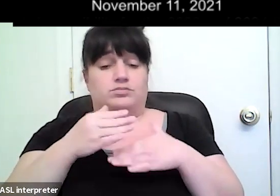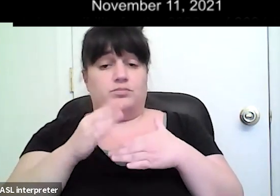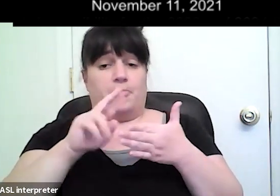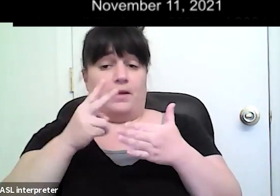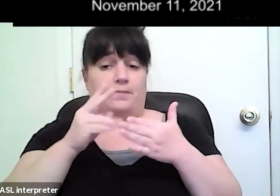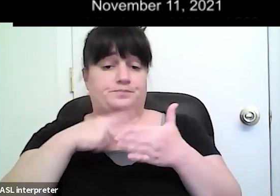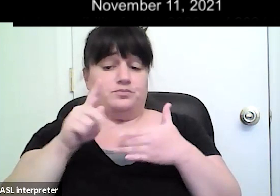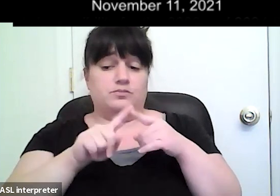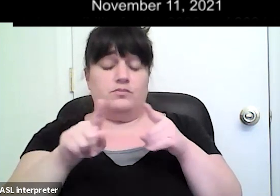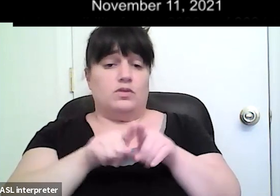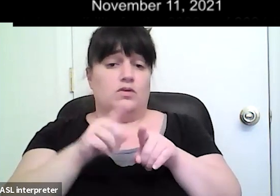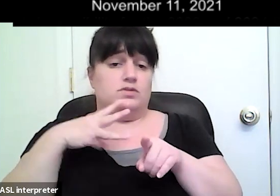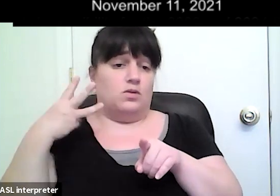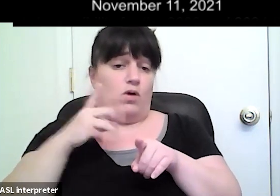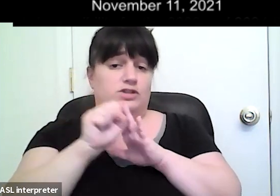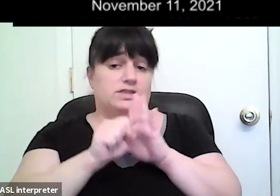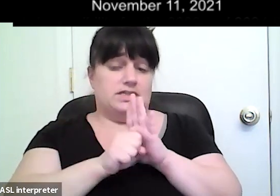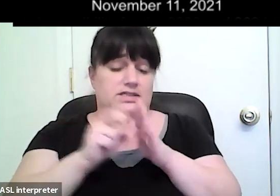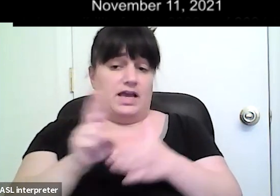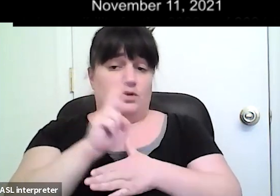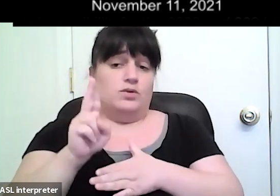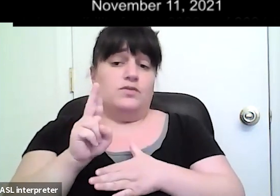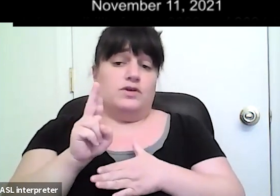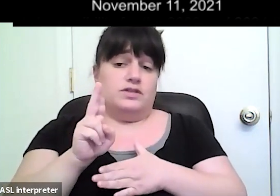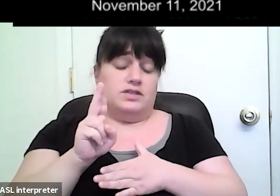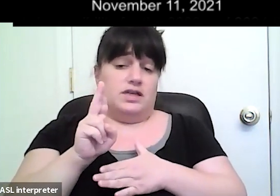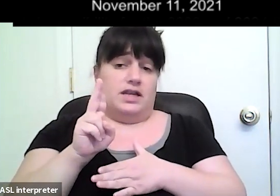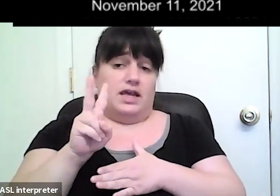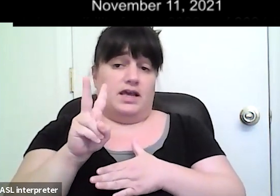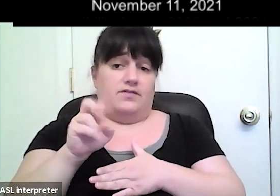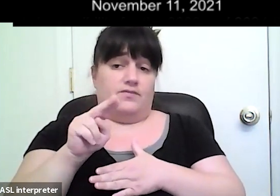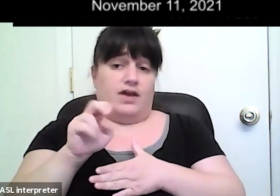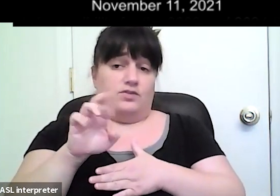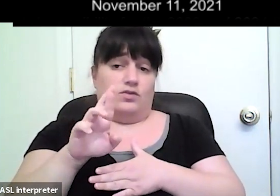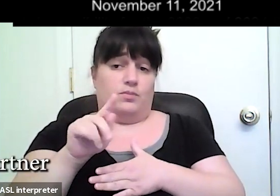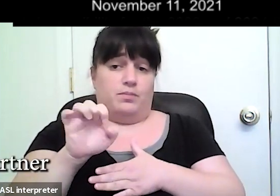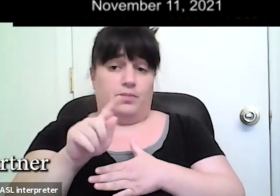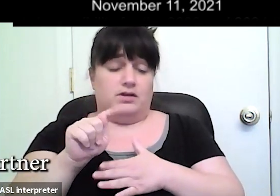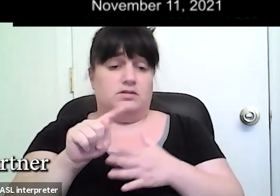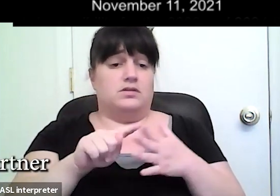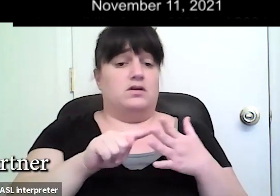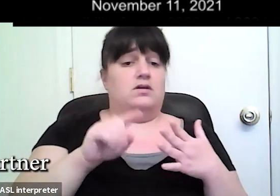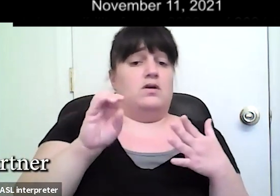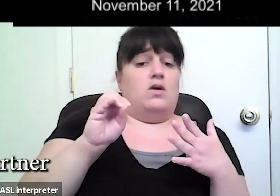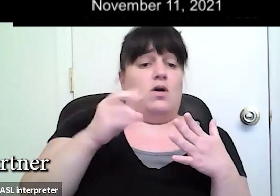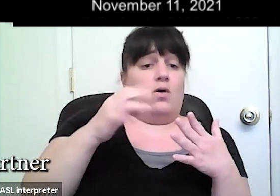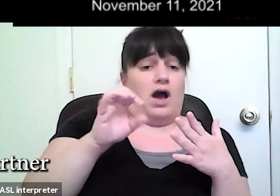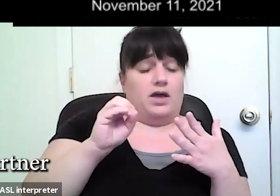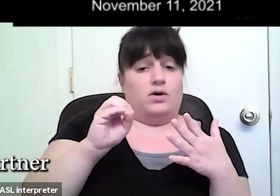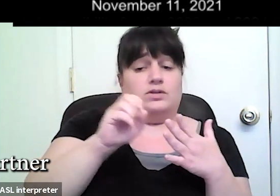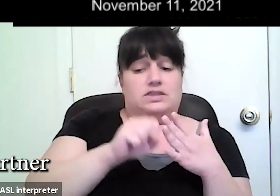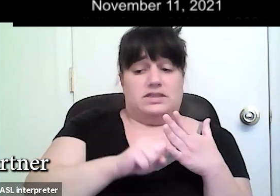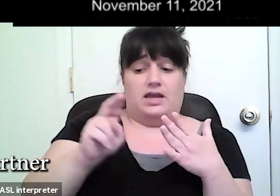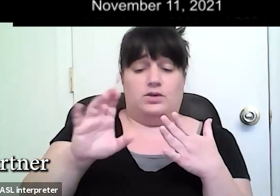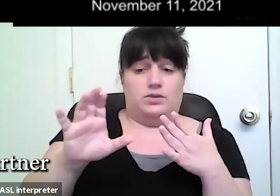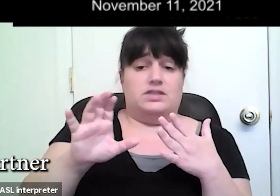have partners at Washington State University, Vanderbilt University, Ohio State, UC,